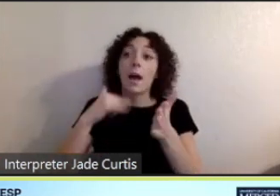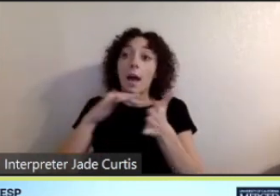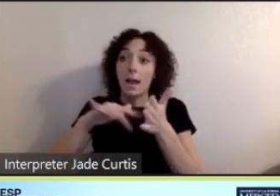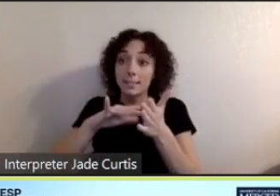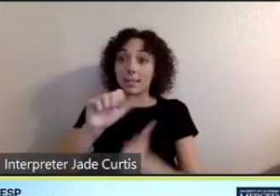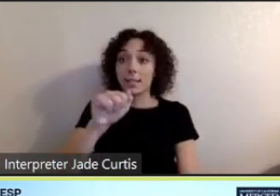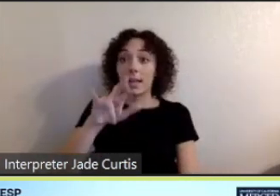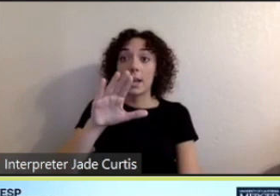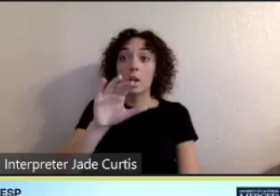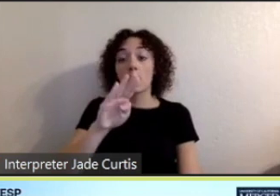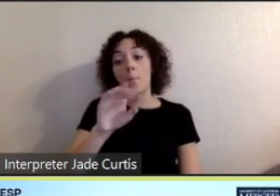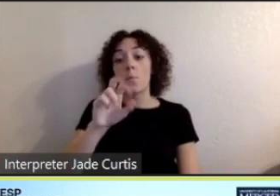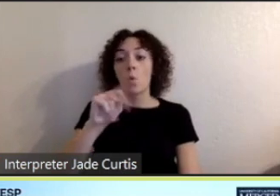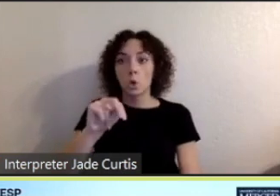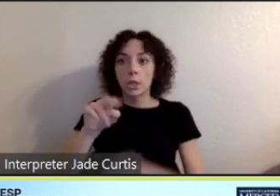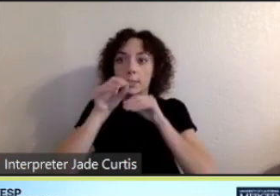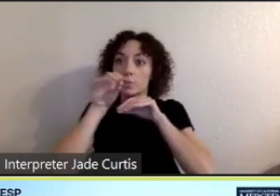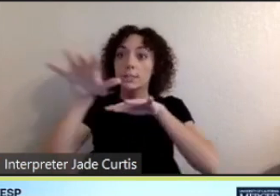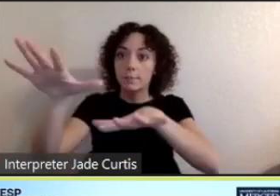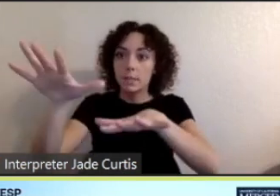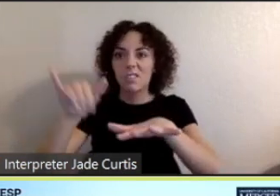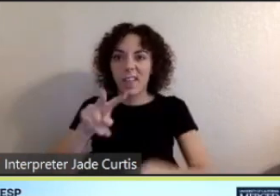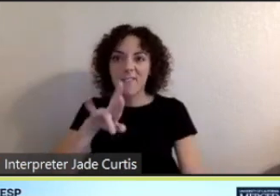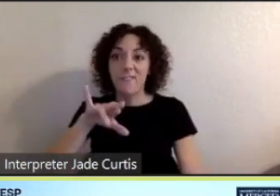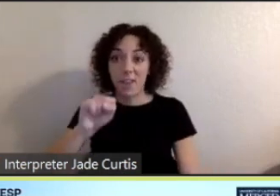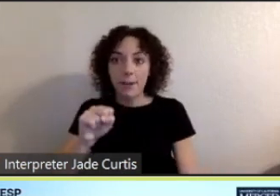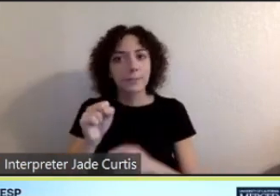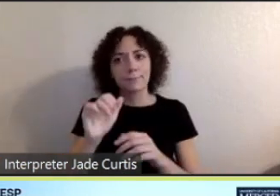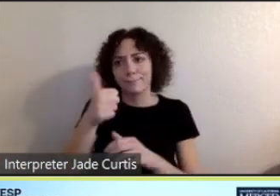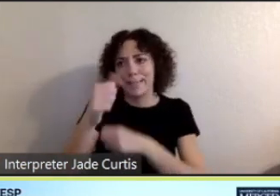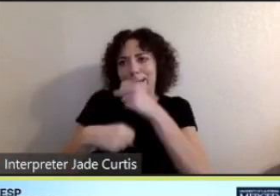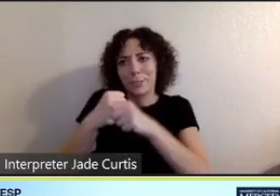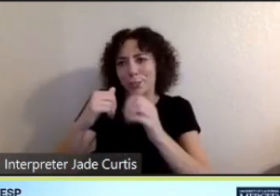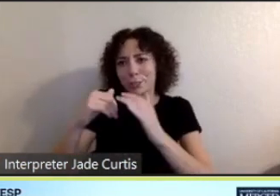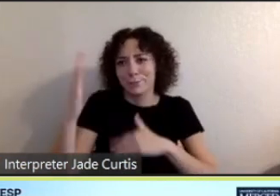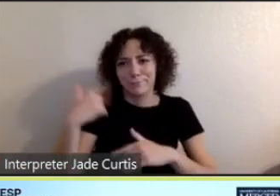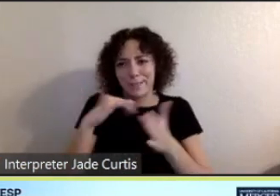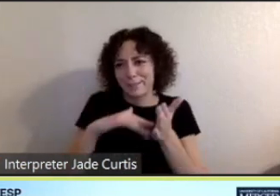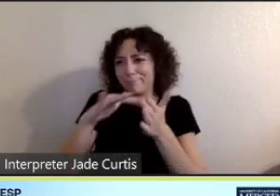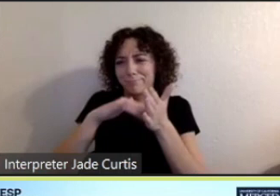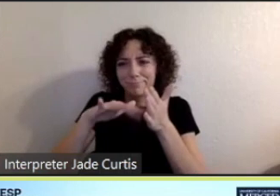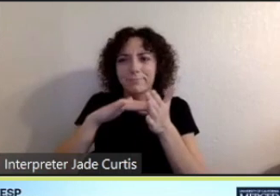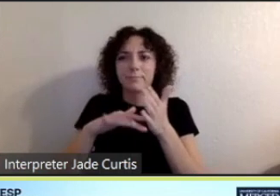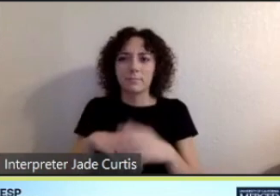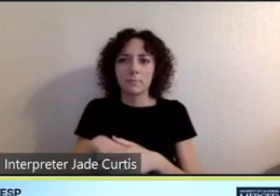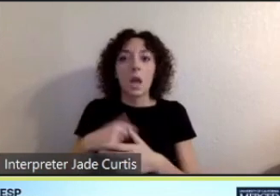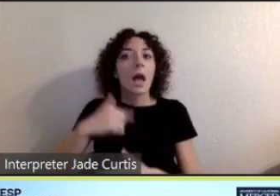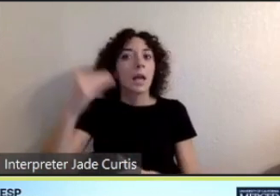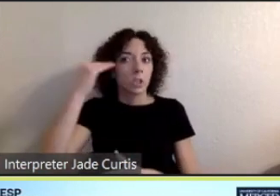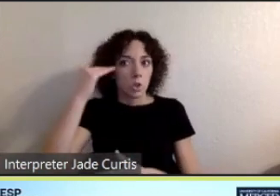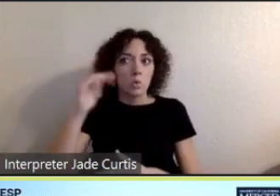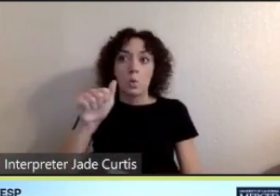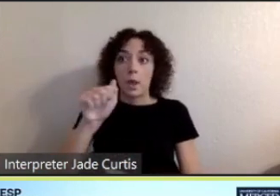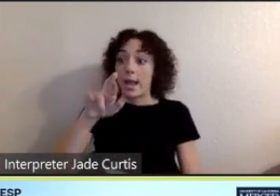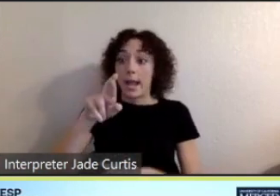viruses for over 10 years. It was evident to me that airborne transmission was important for this virus, and I knew there would be a lot